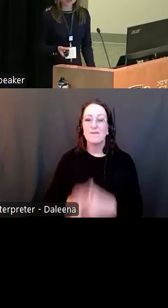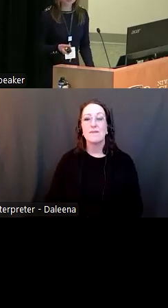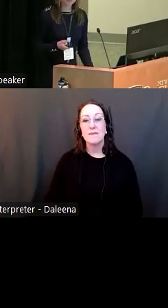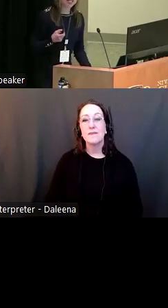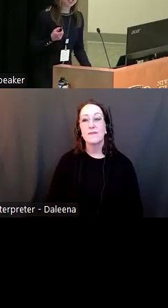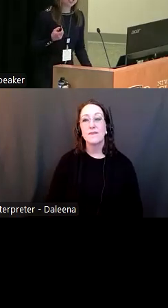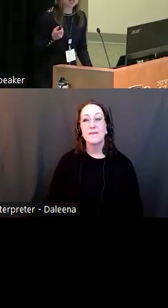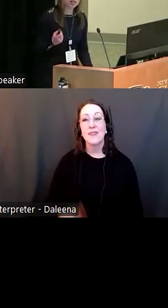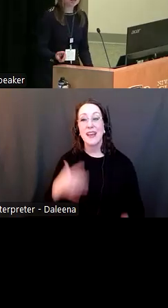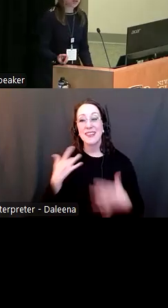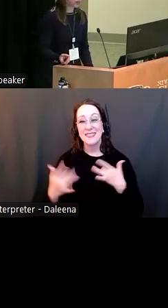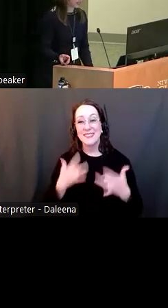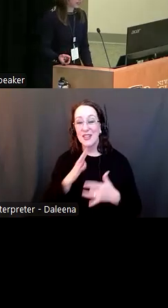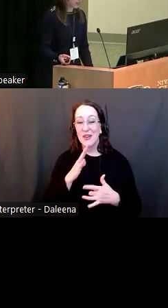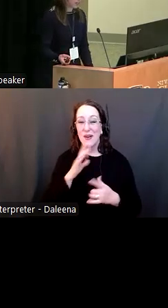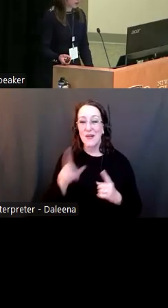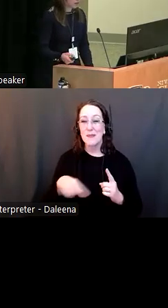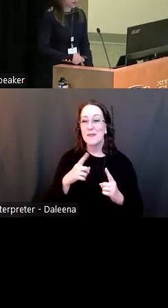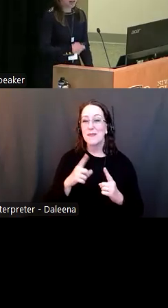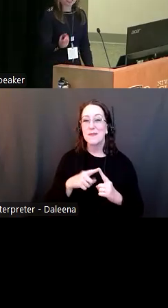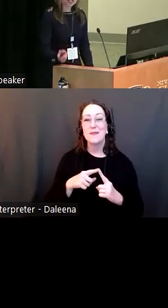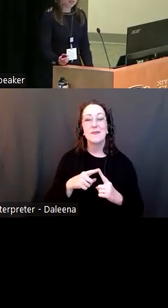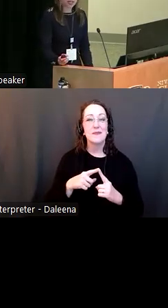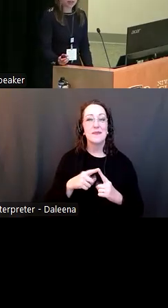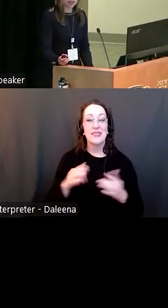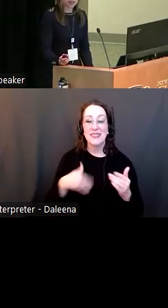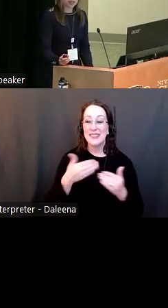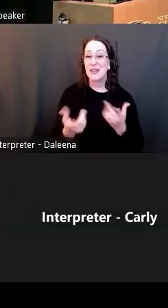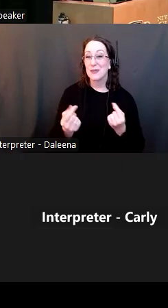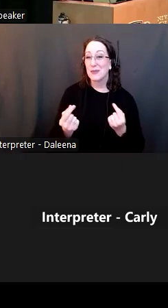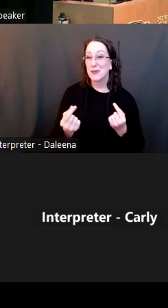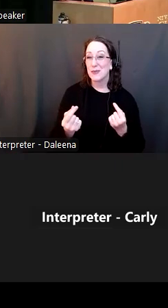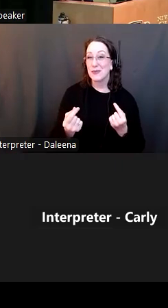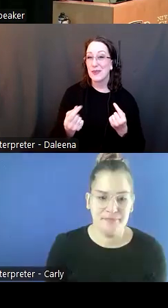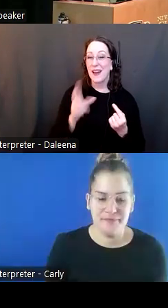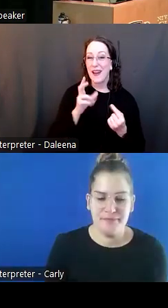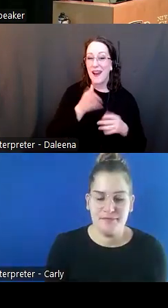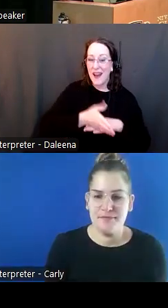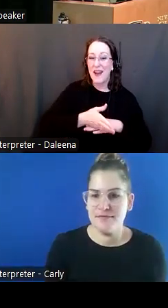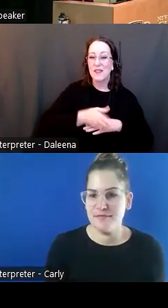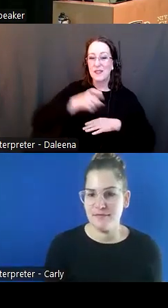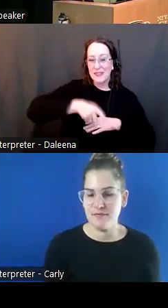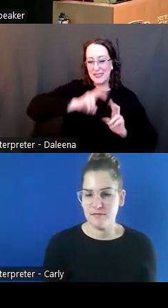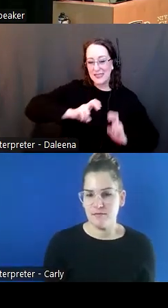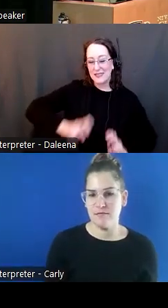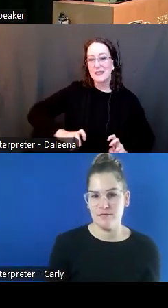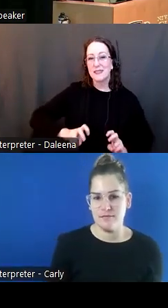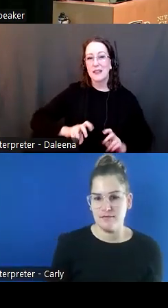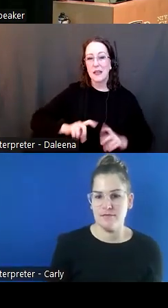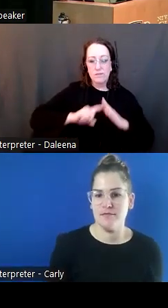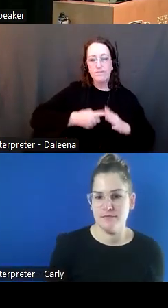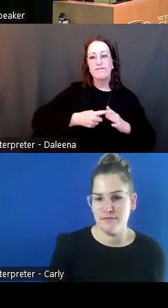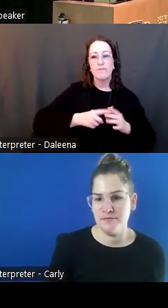So I'm excited to talk about my next steps after this needs assessment, which involved a pilot